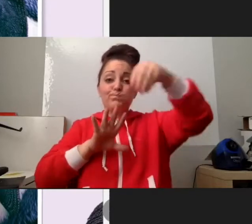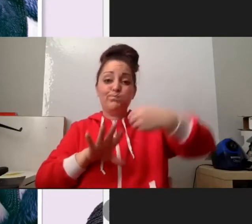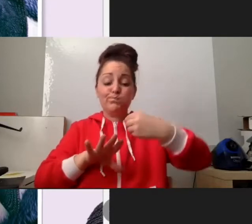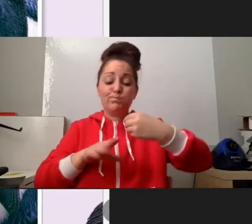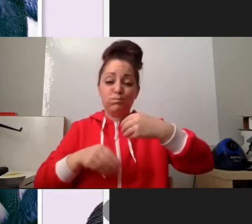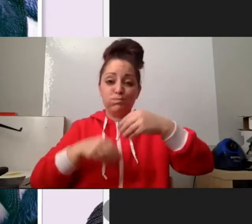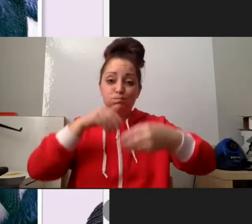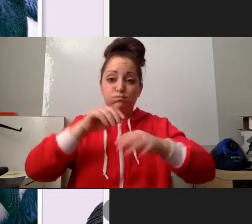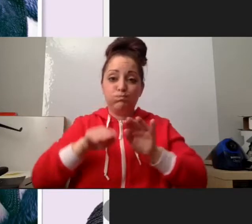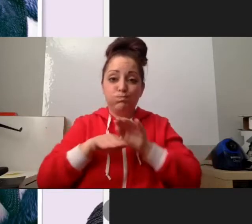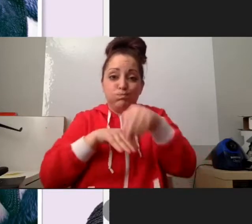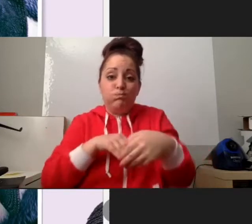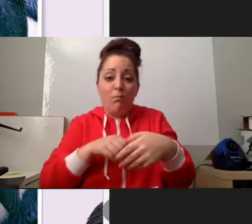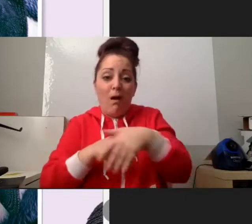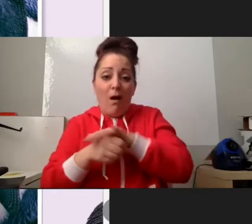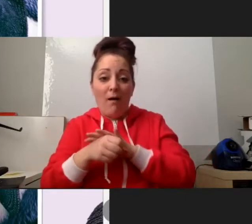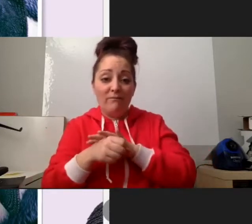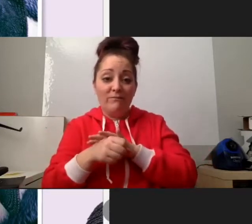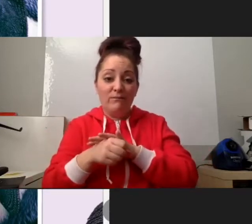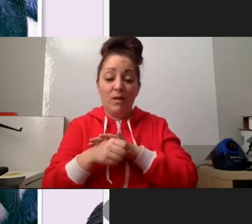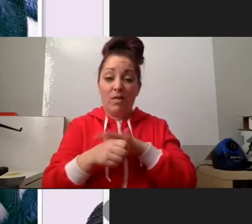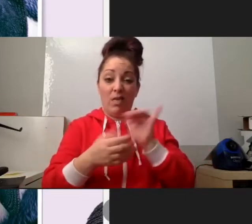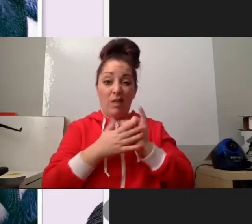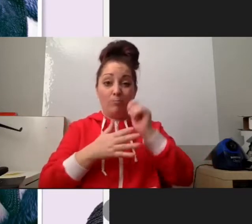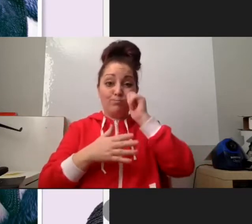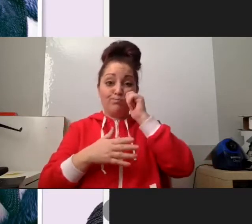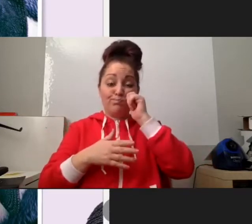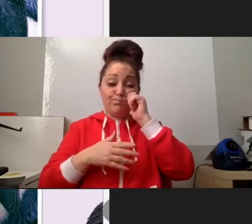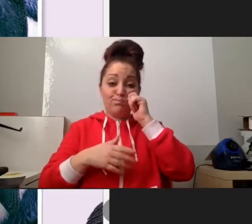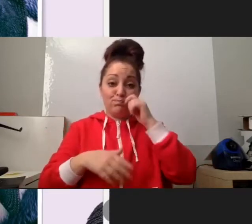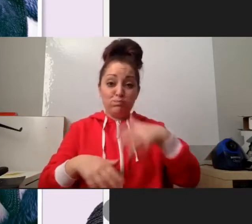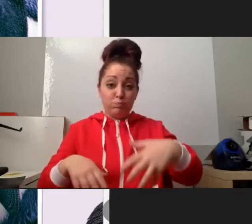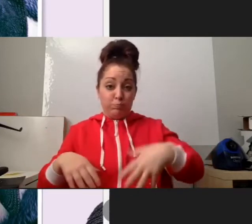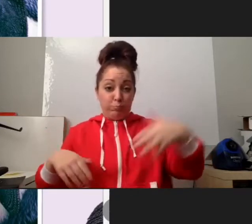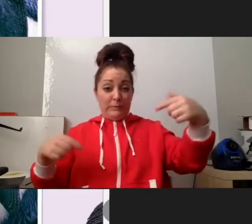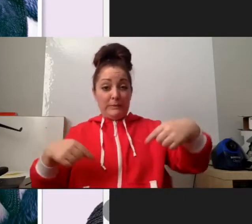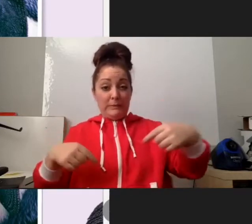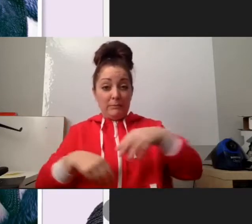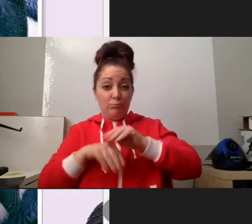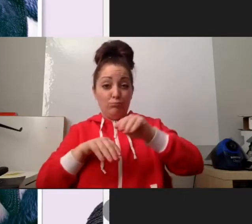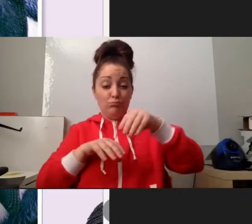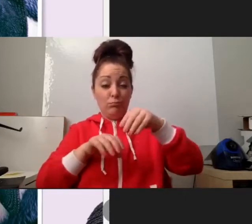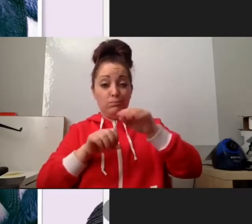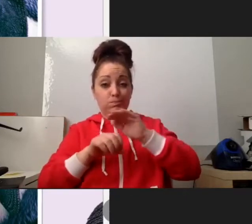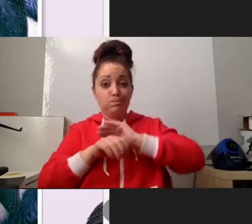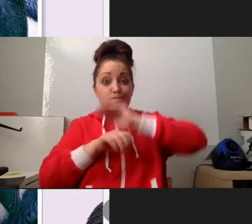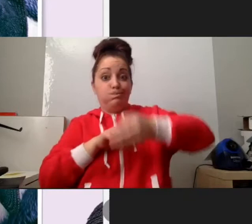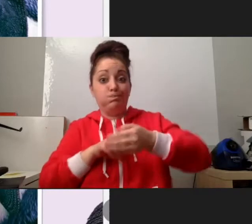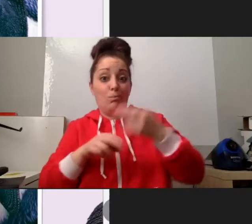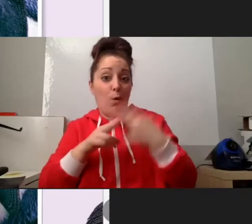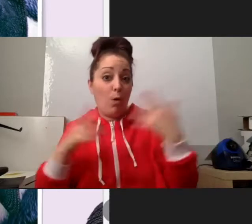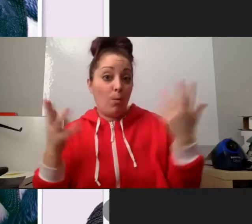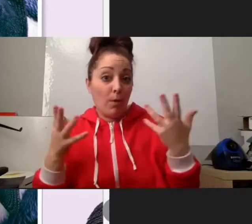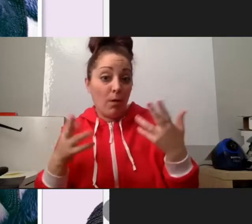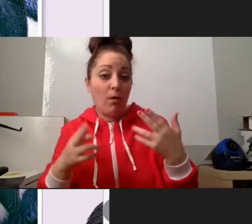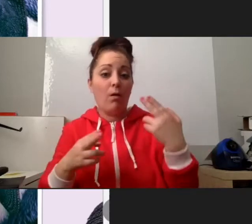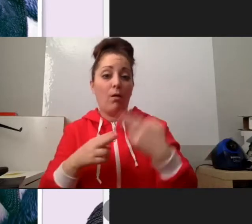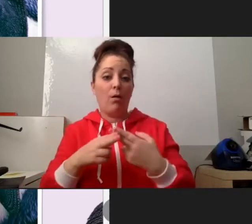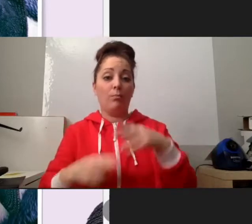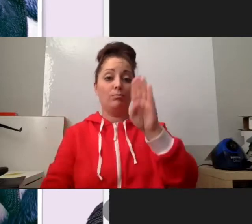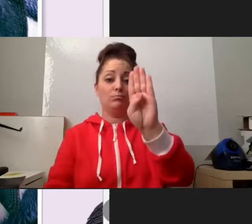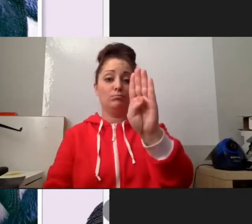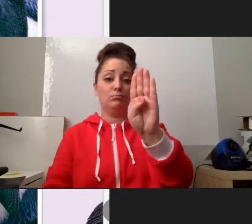He tucks it under his feather-covered skin into a special place called a